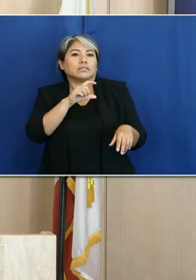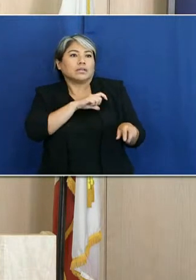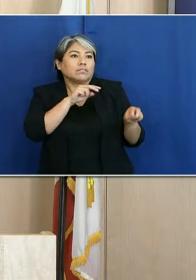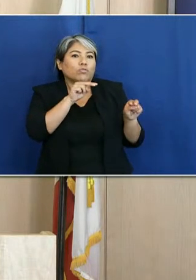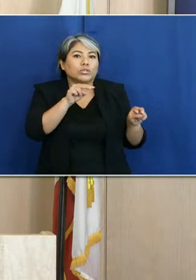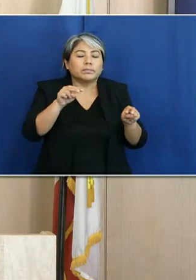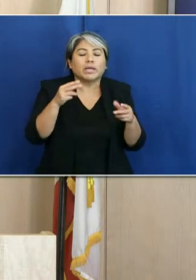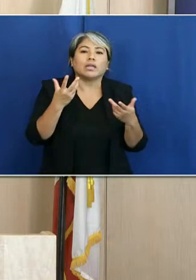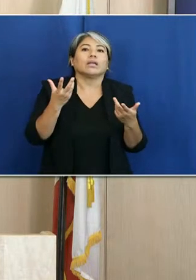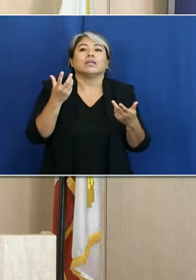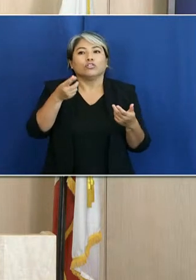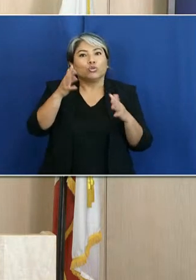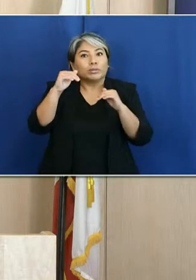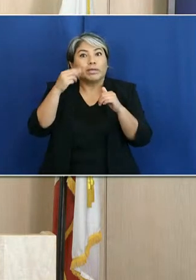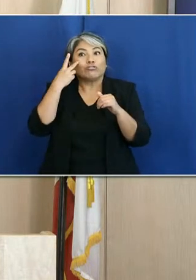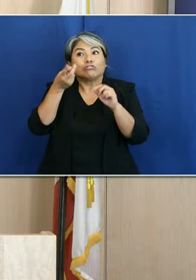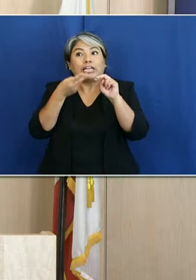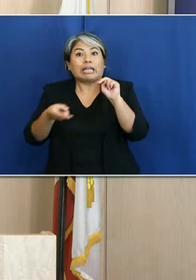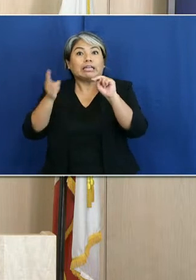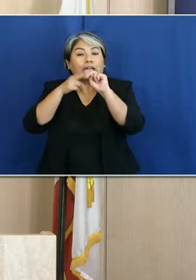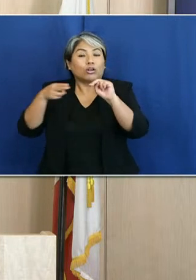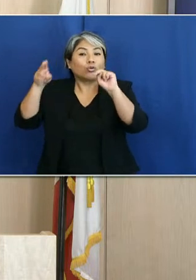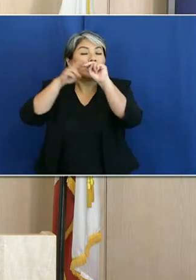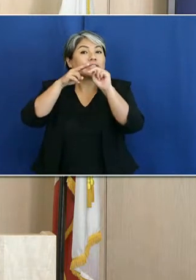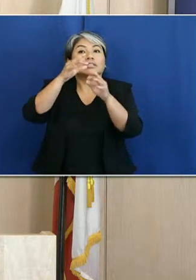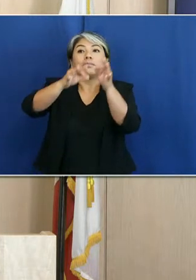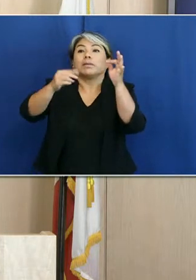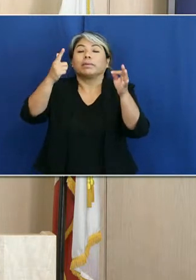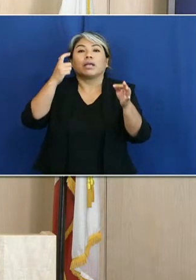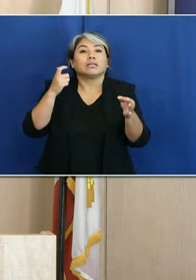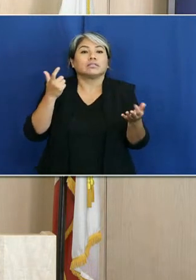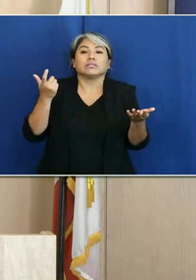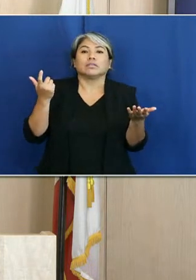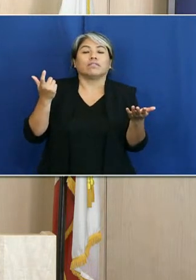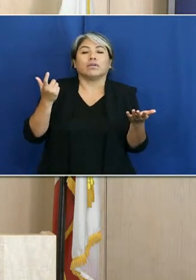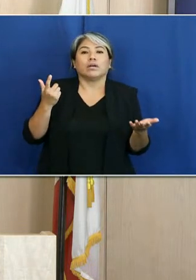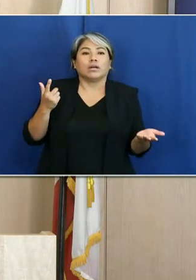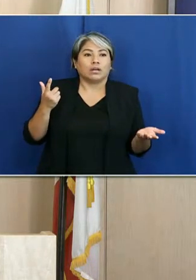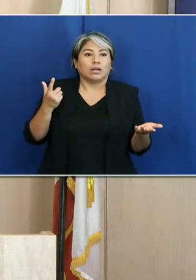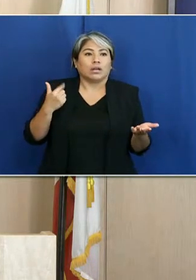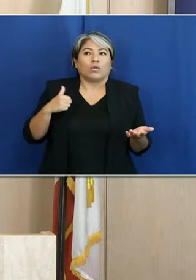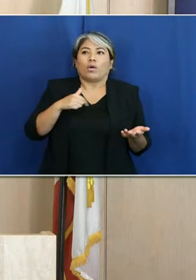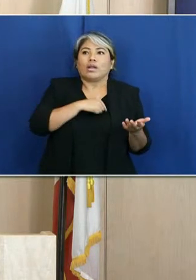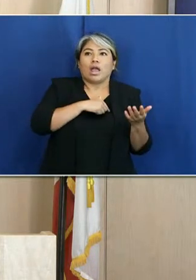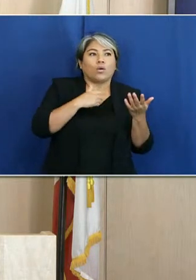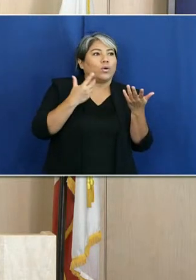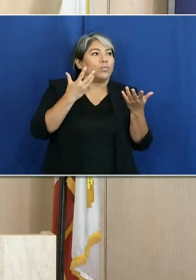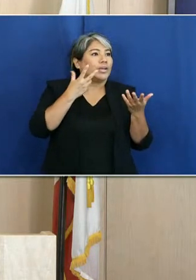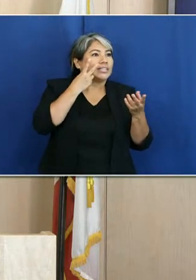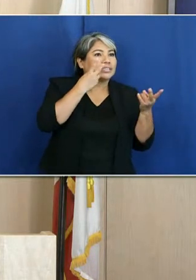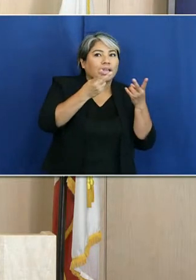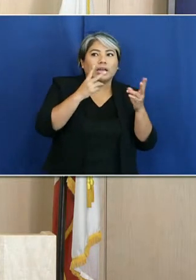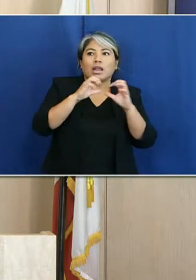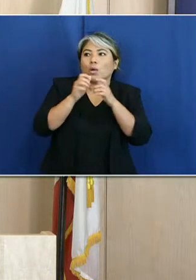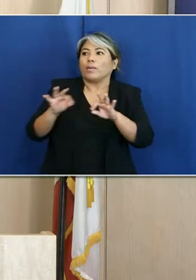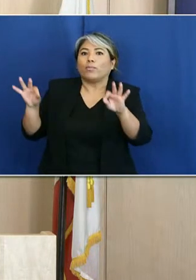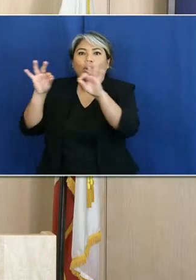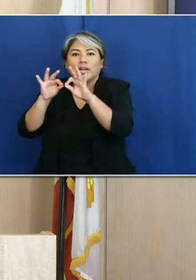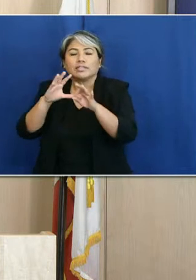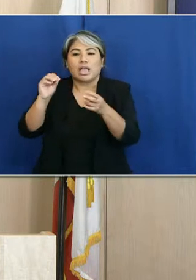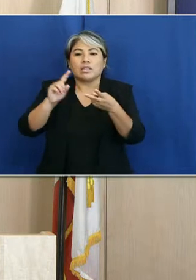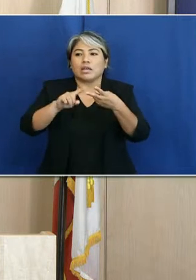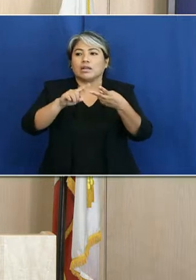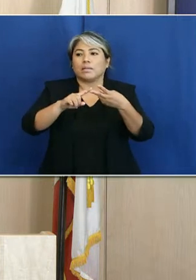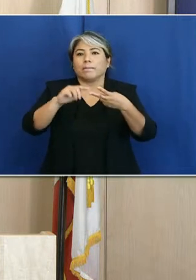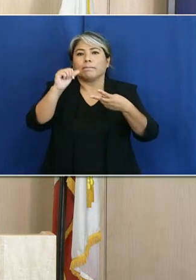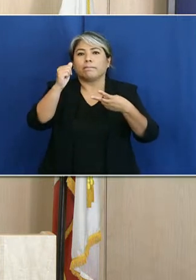we expect to see an increase simply because of what we're under right now, how important it is? And